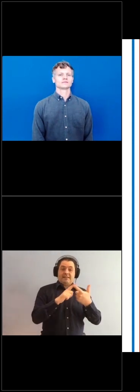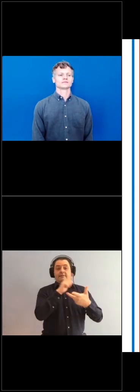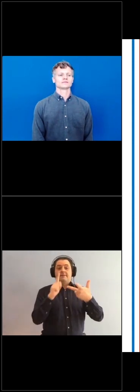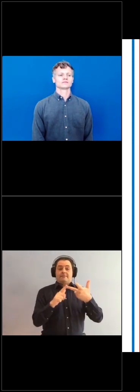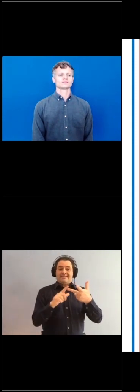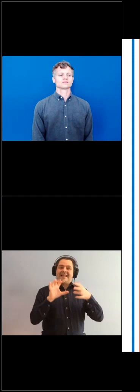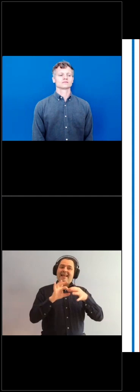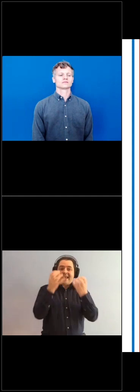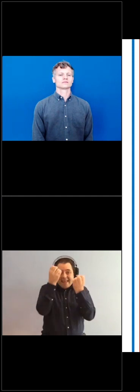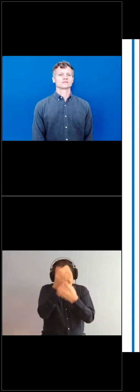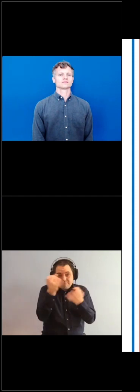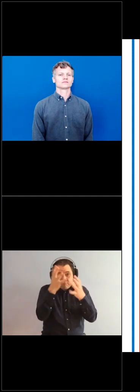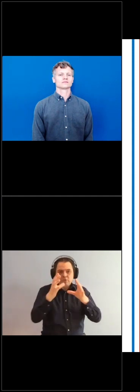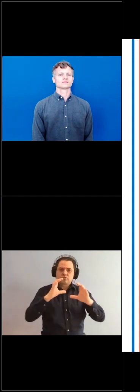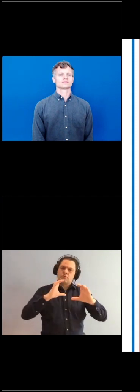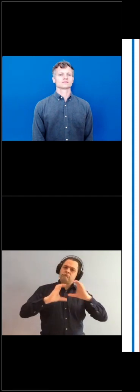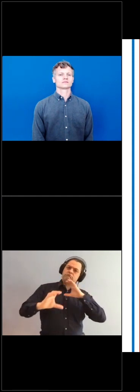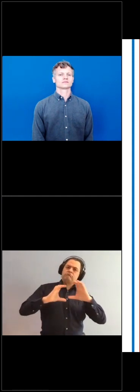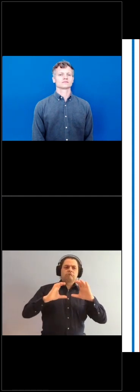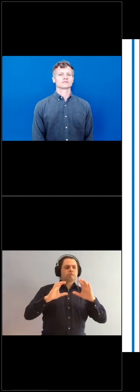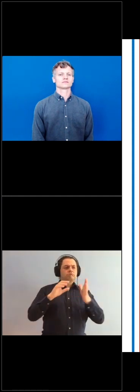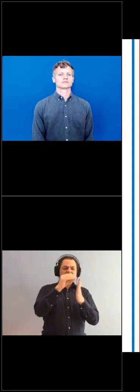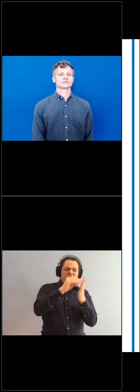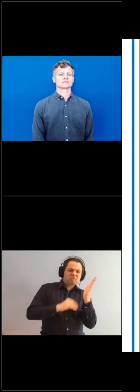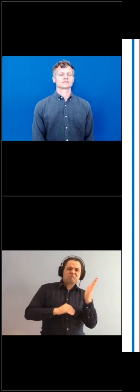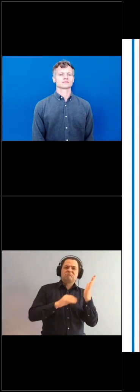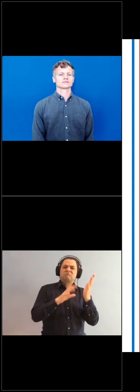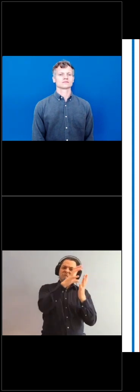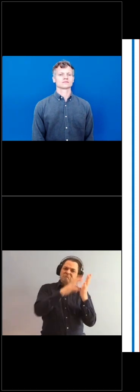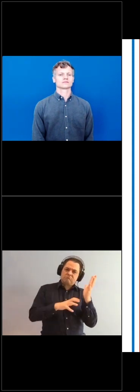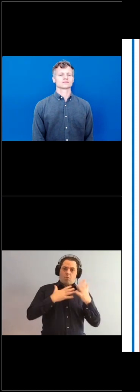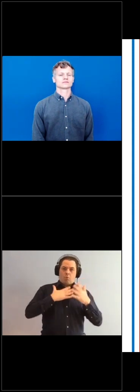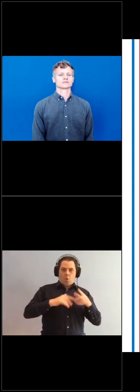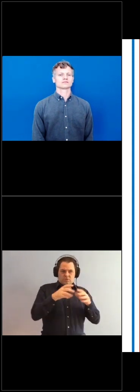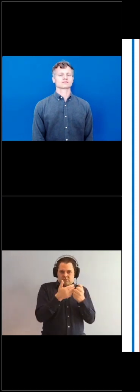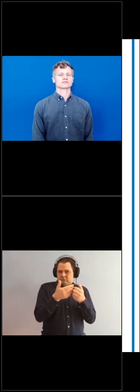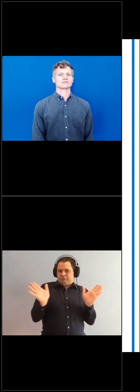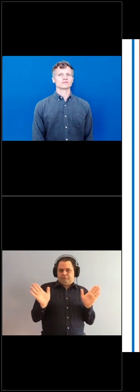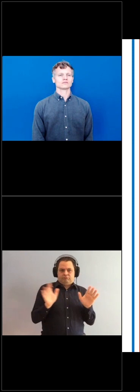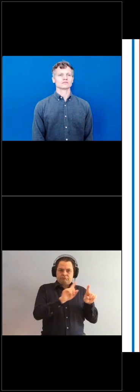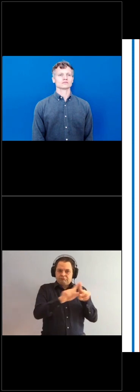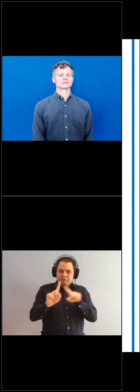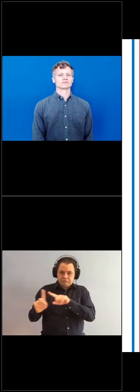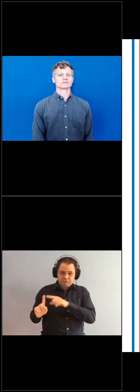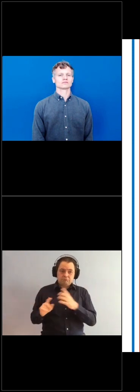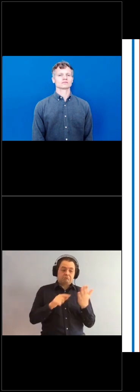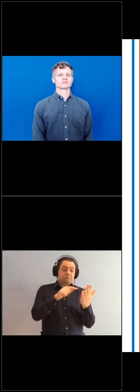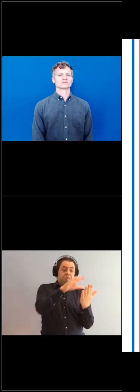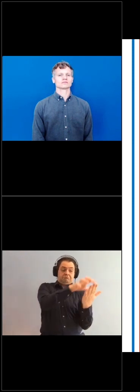to be accessible. It's really need to consider not only providing